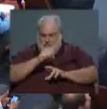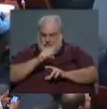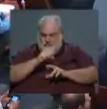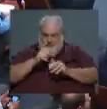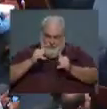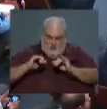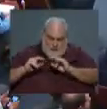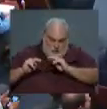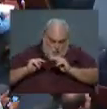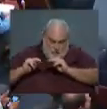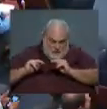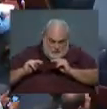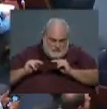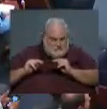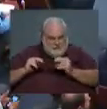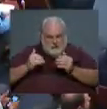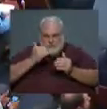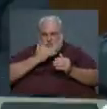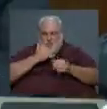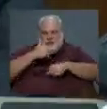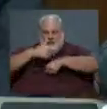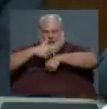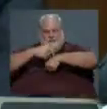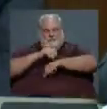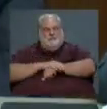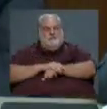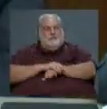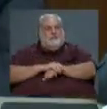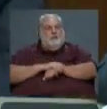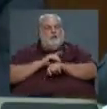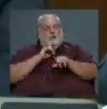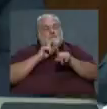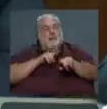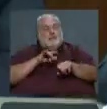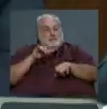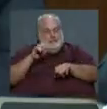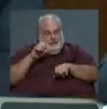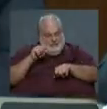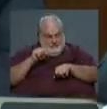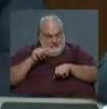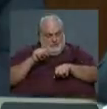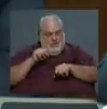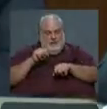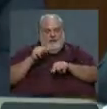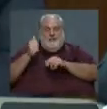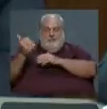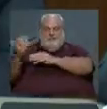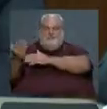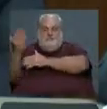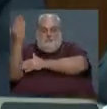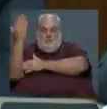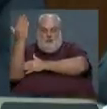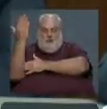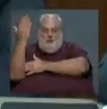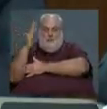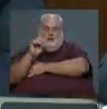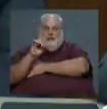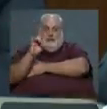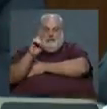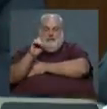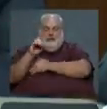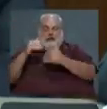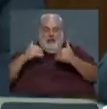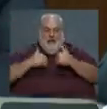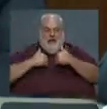still in negotiations. Can you give us an update? I am. In fact, there was a meeting this morning with the